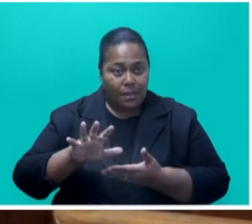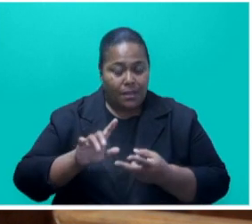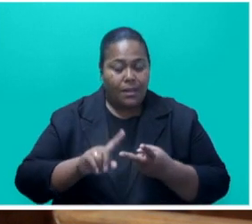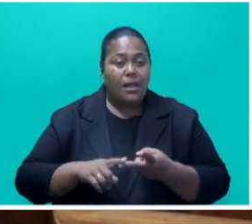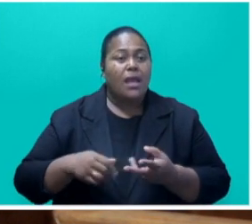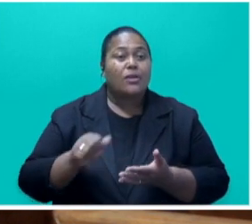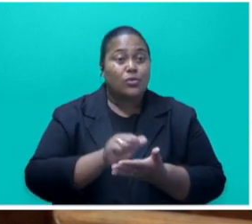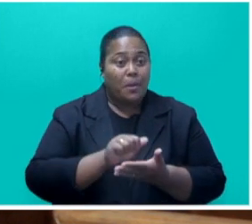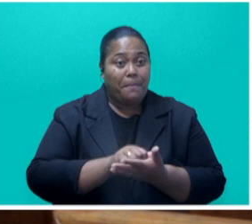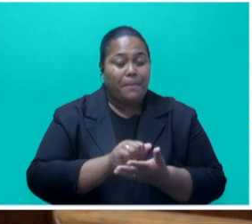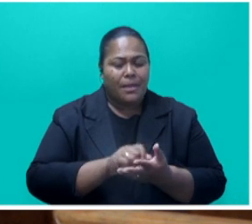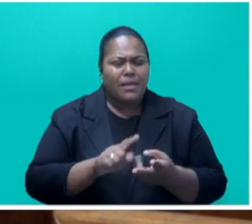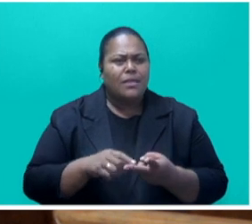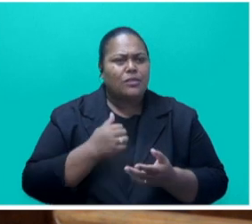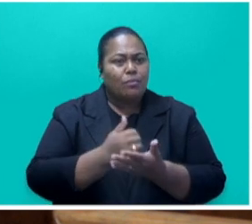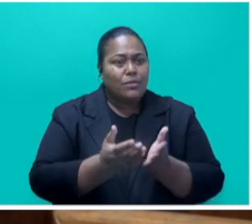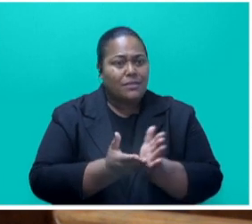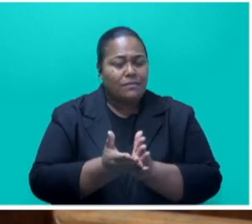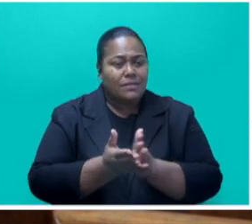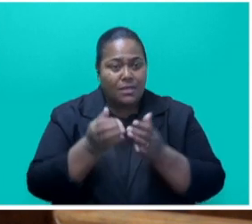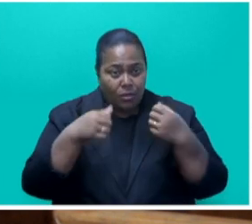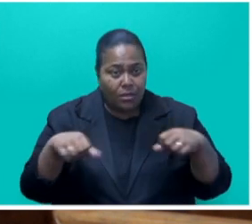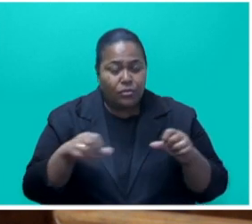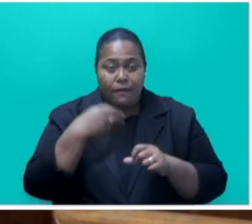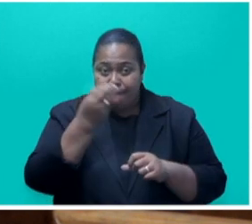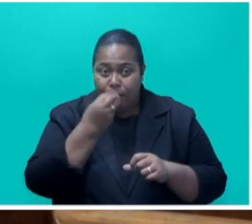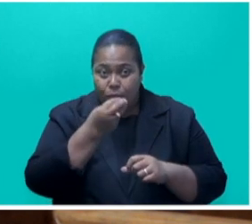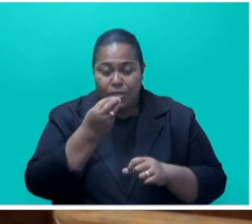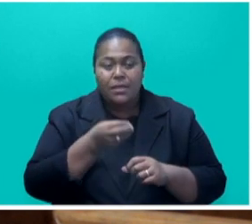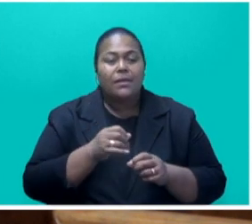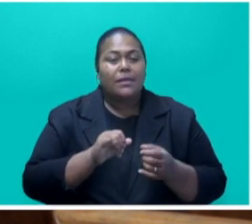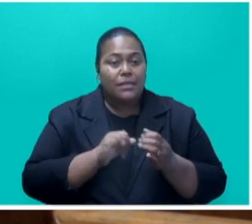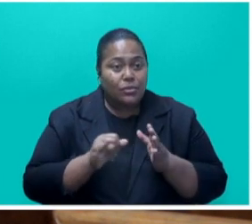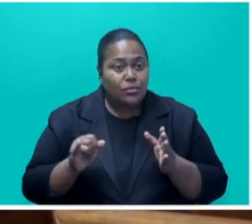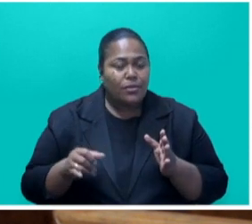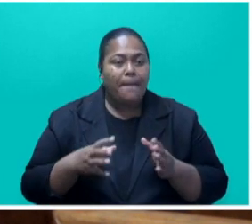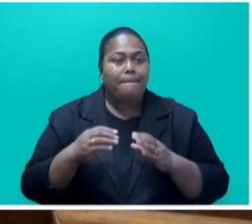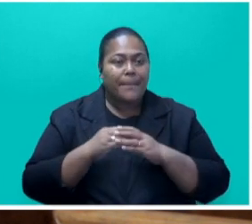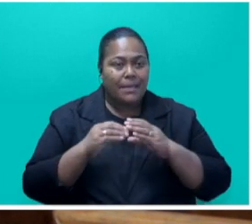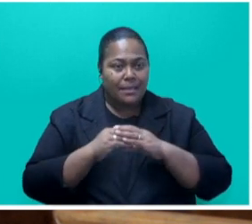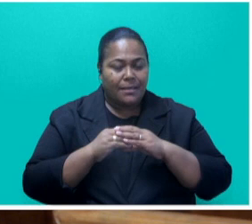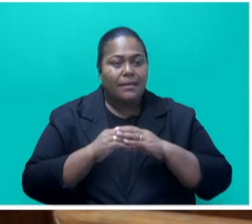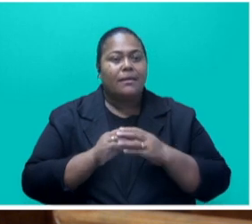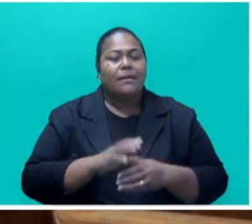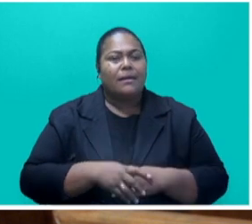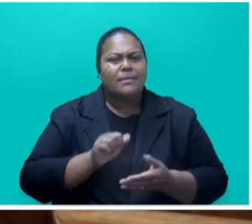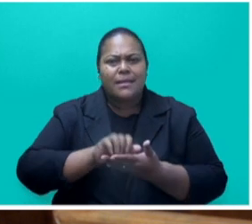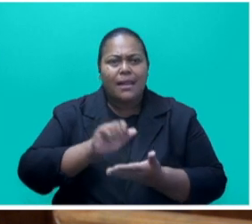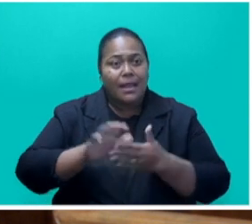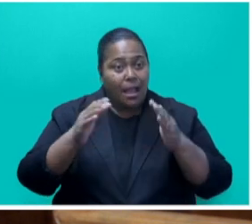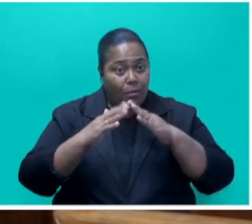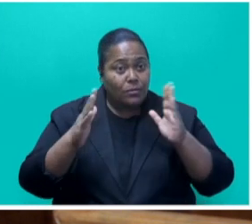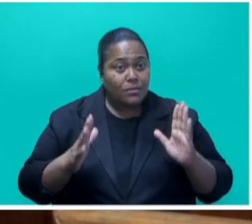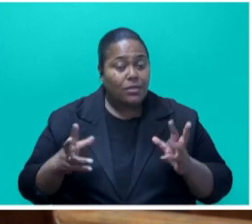administrative and support services, agriculture, food and industry, banking, real estate activities and transport. And I was